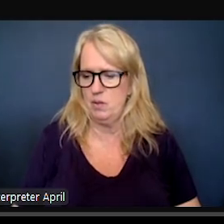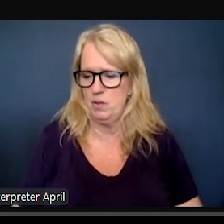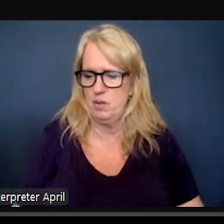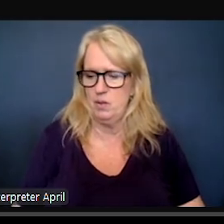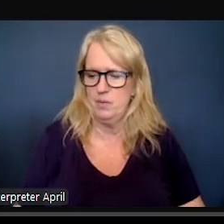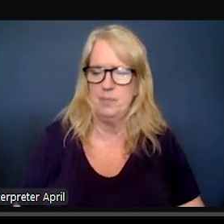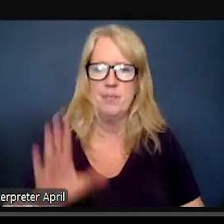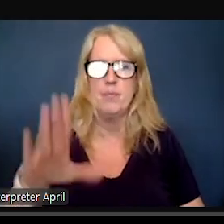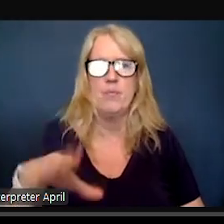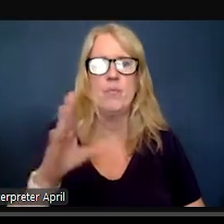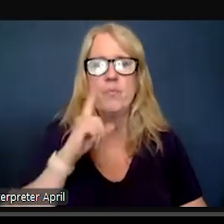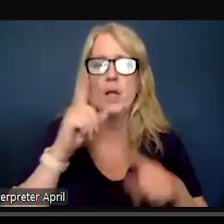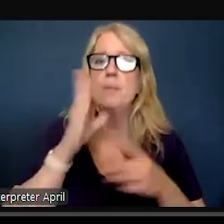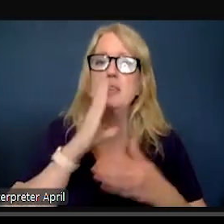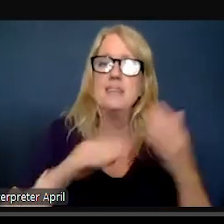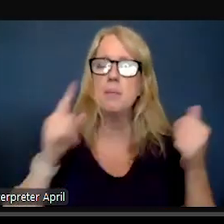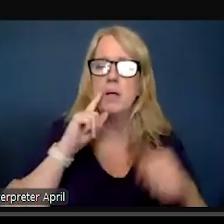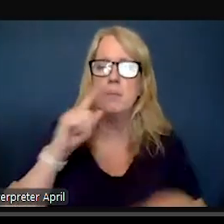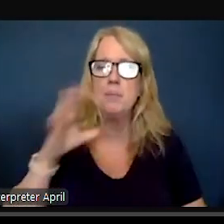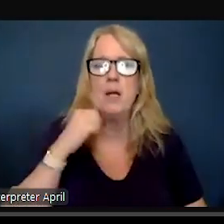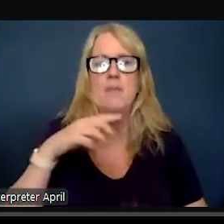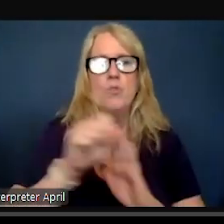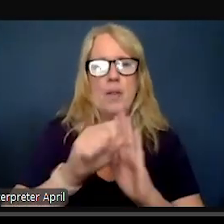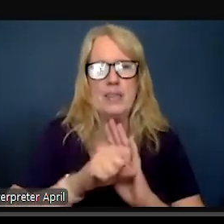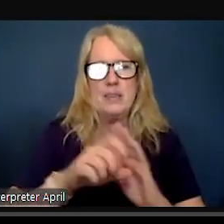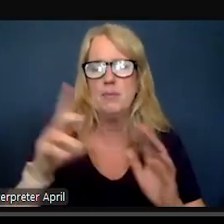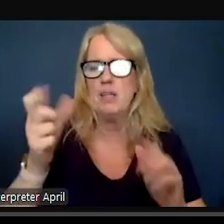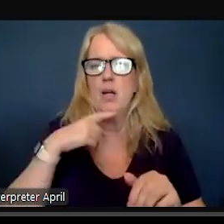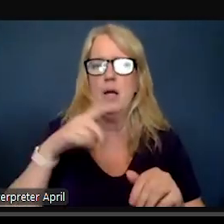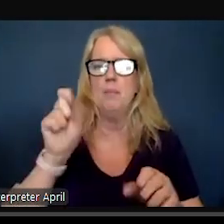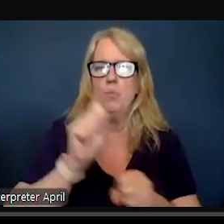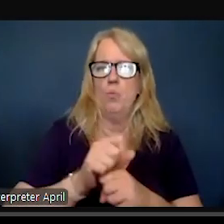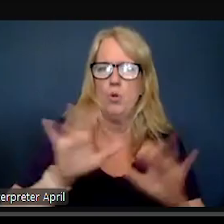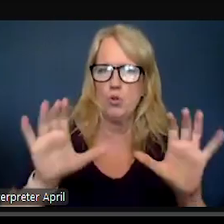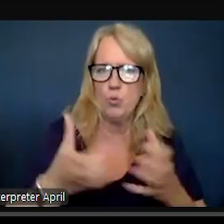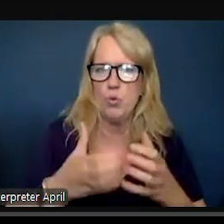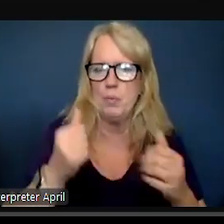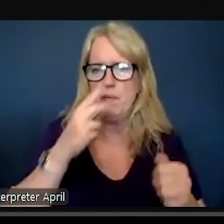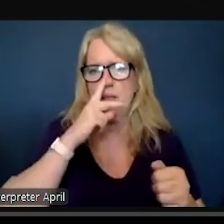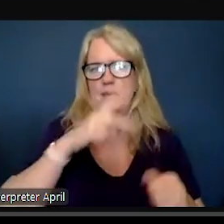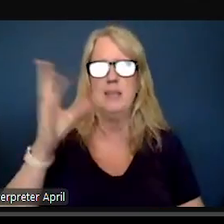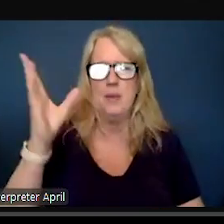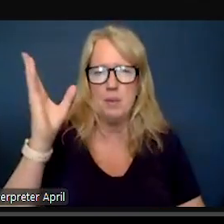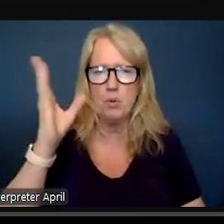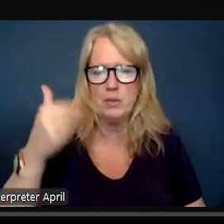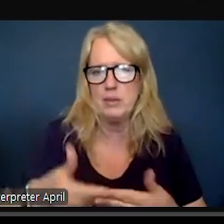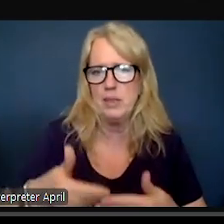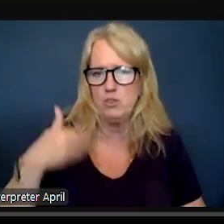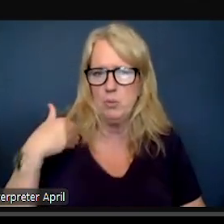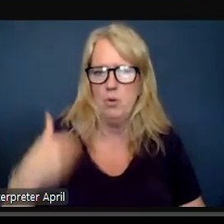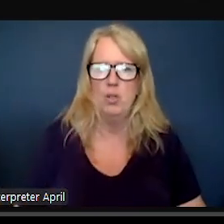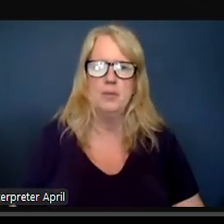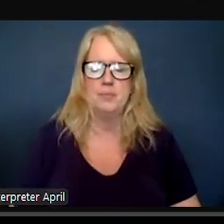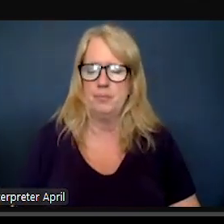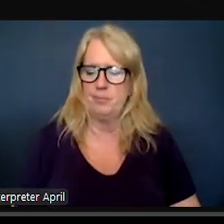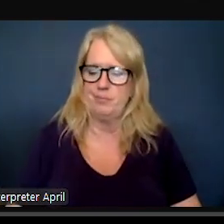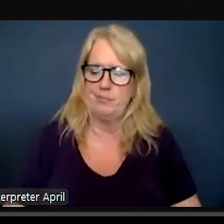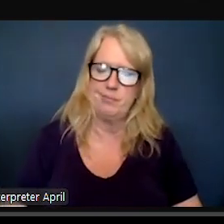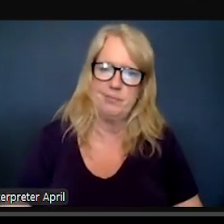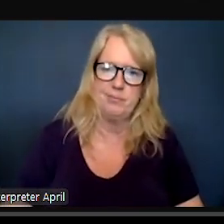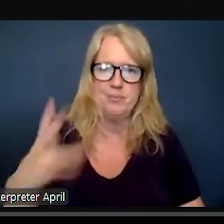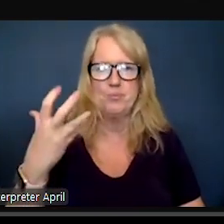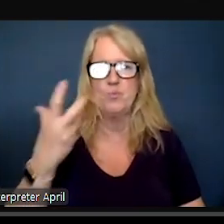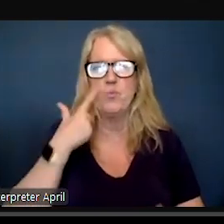apologize to some of my colleagues from the State Affinity Work Group I see in here who have seen this presentation before.